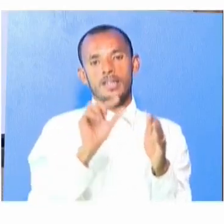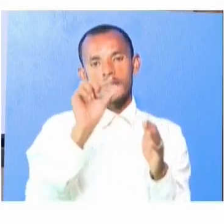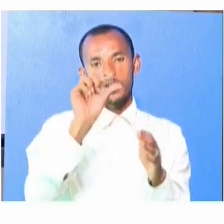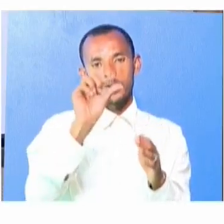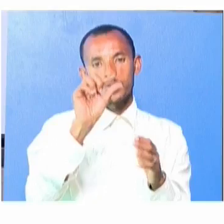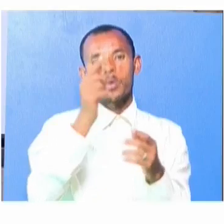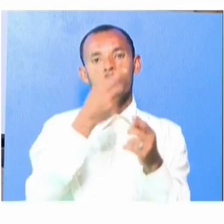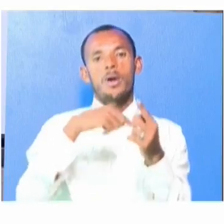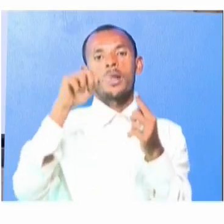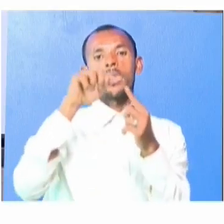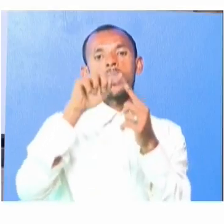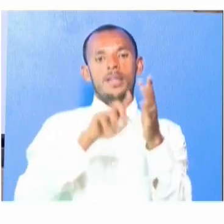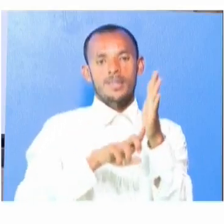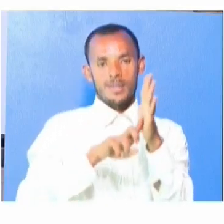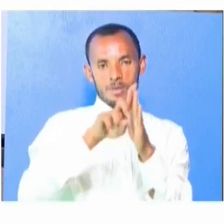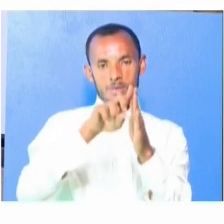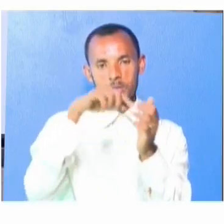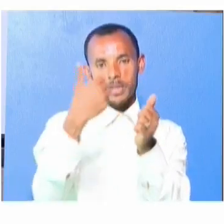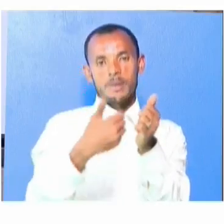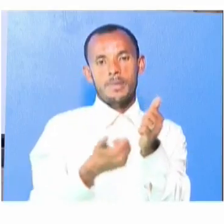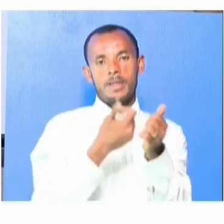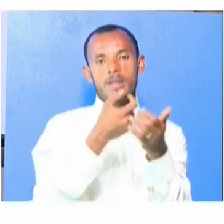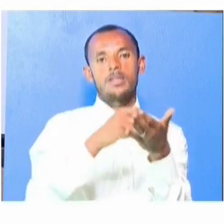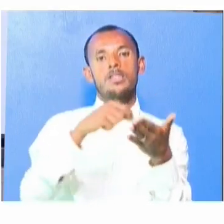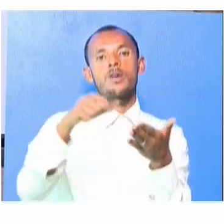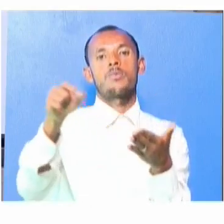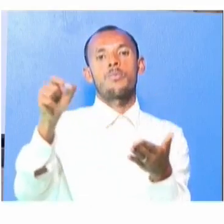Write the following